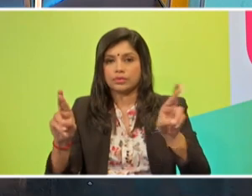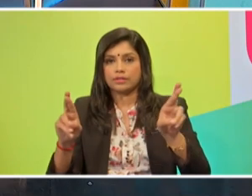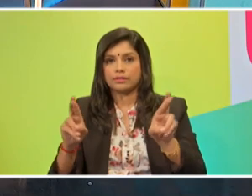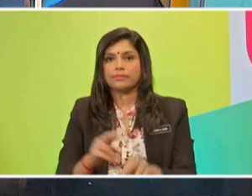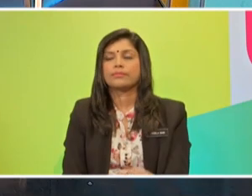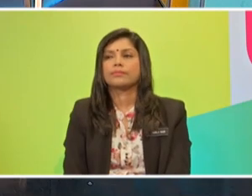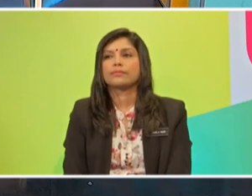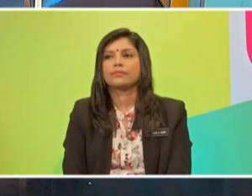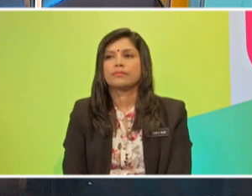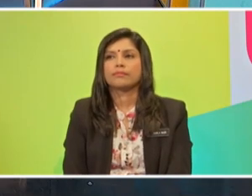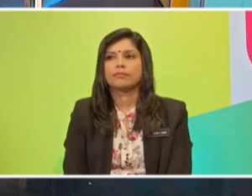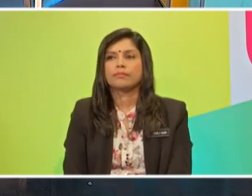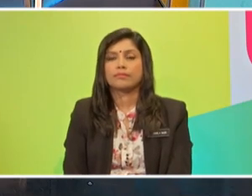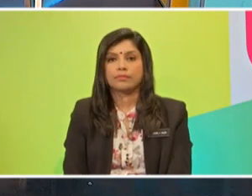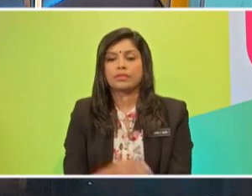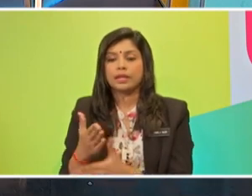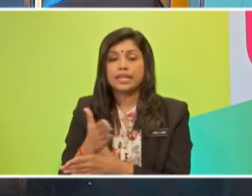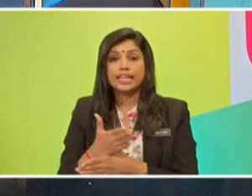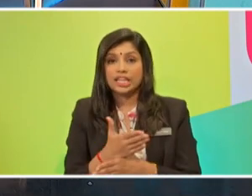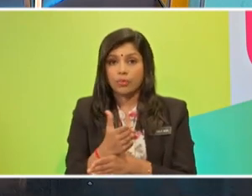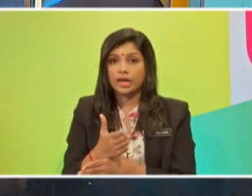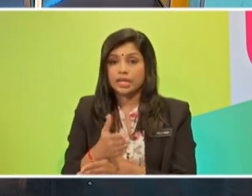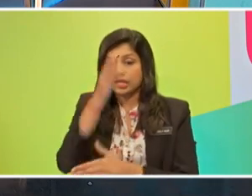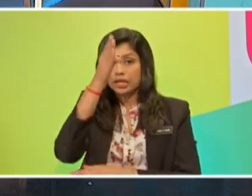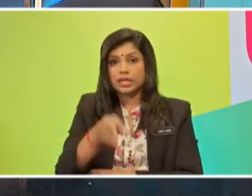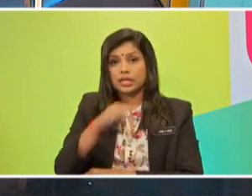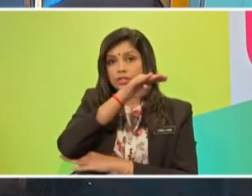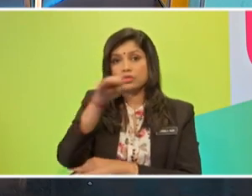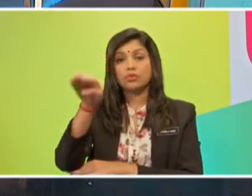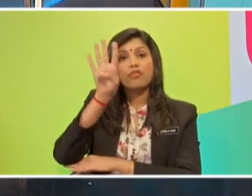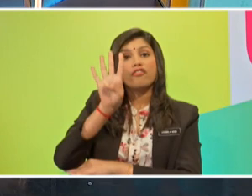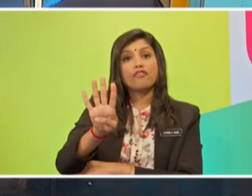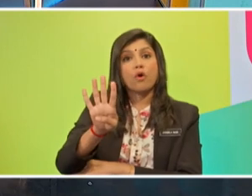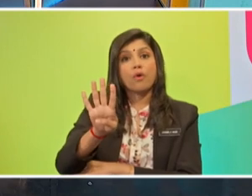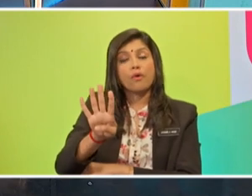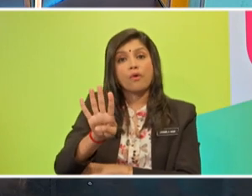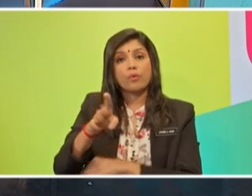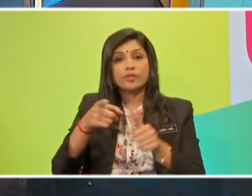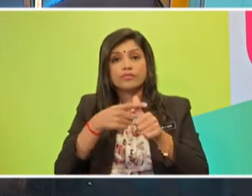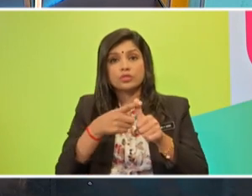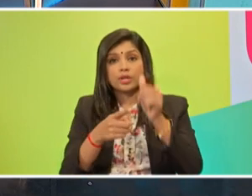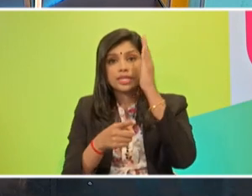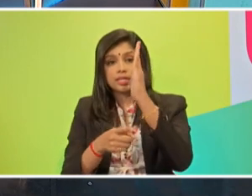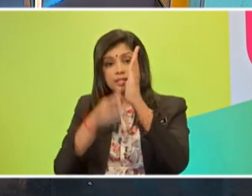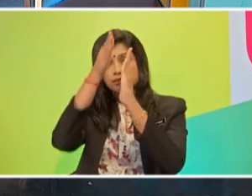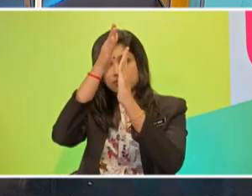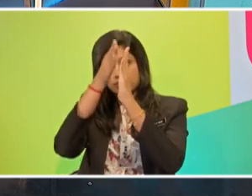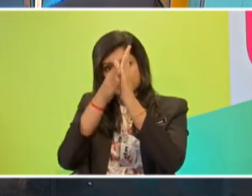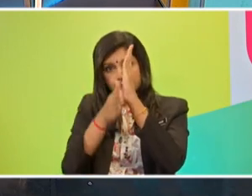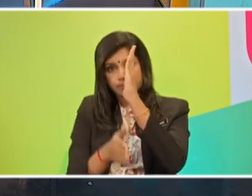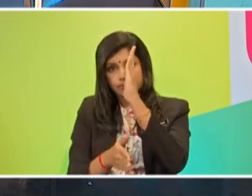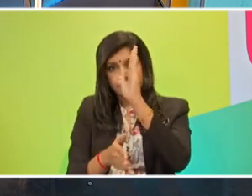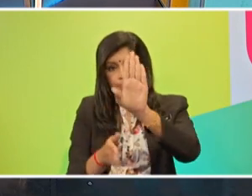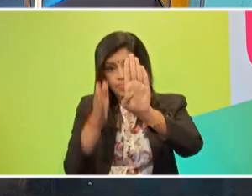into four equal parts. Four equal parts. Okay. So let's draw a line on the paper.